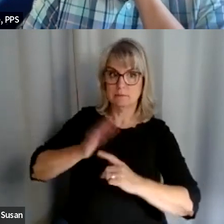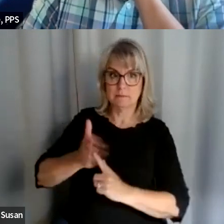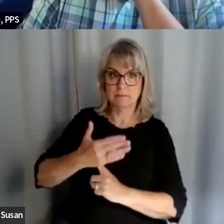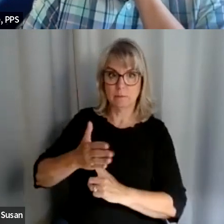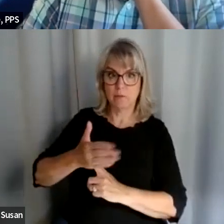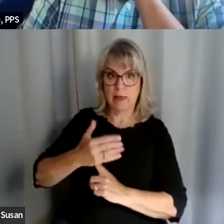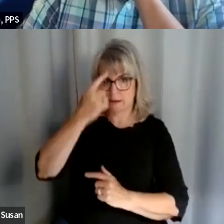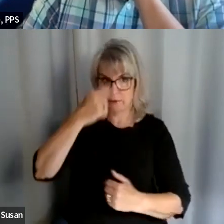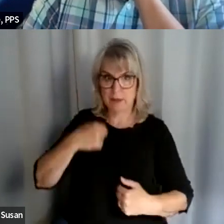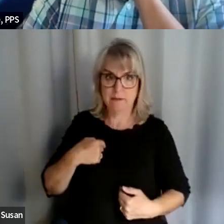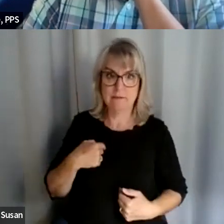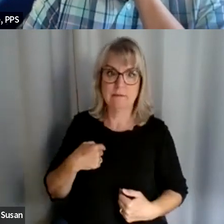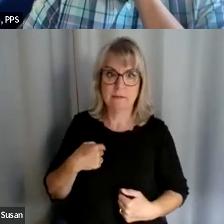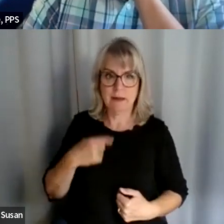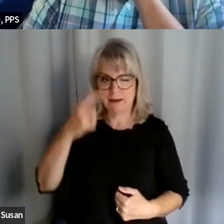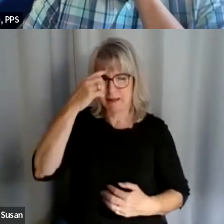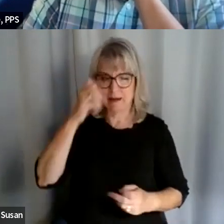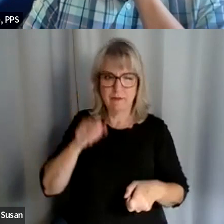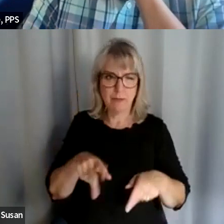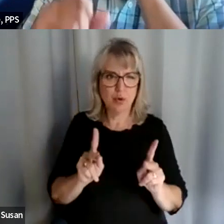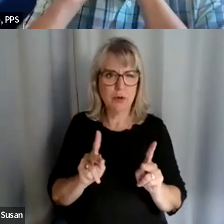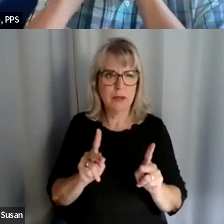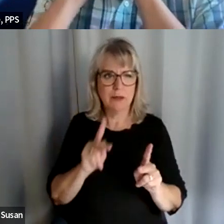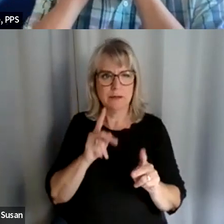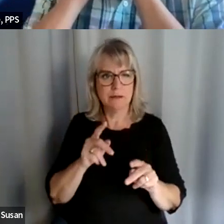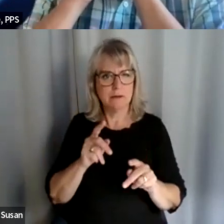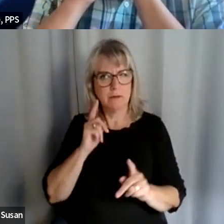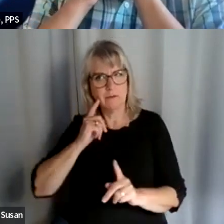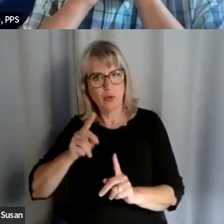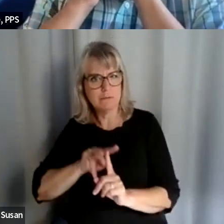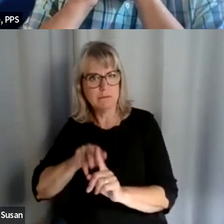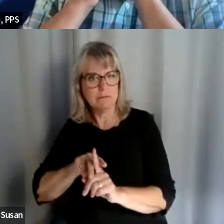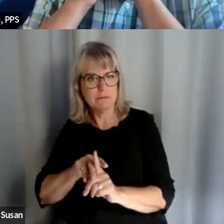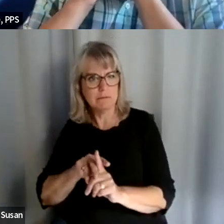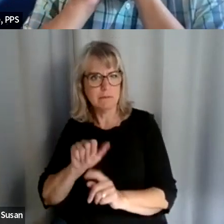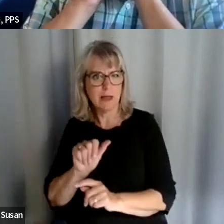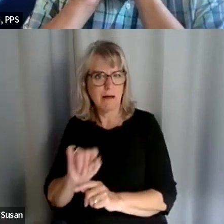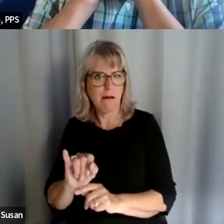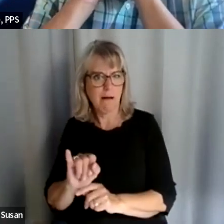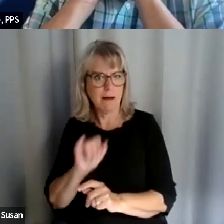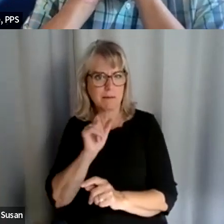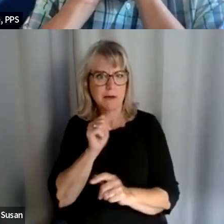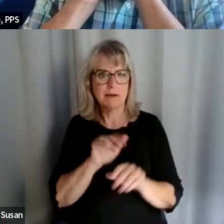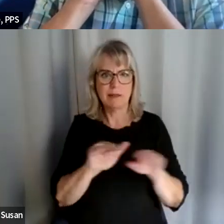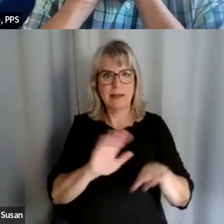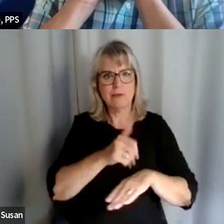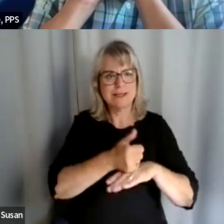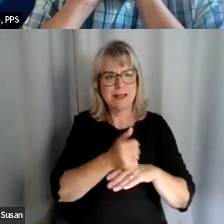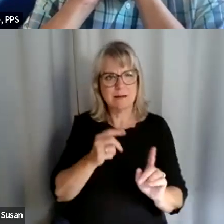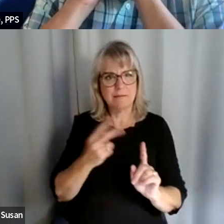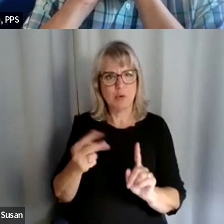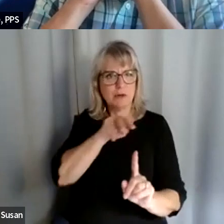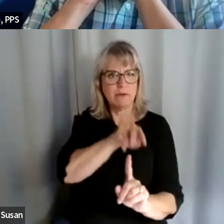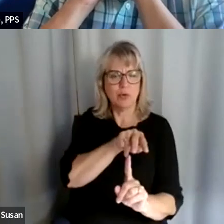as I think about the opportunities for automation. But I think it's also going to be useful from a level setting point of view to help